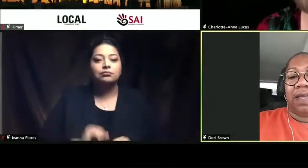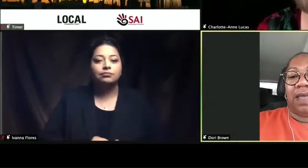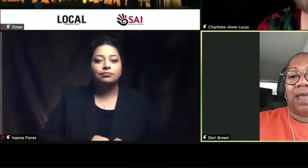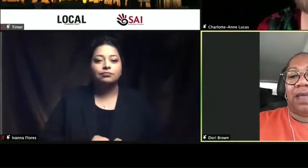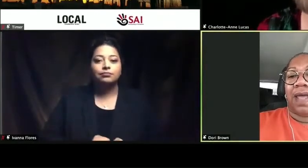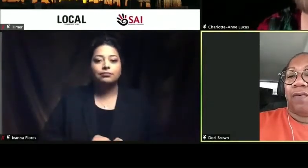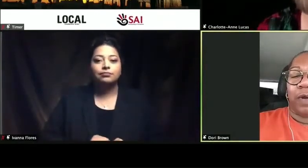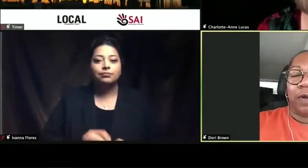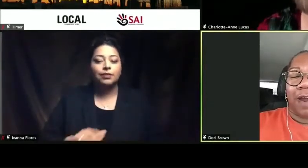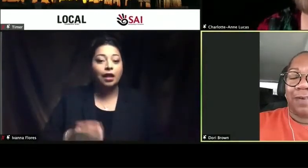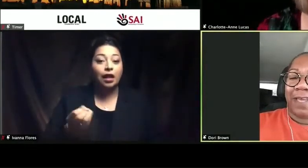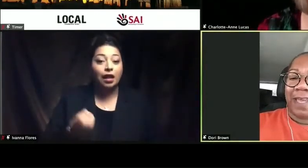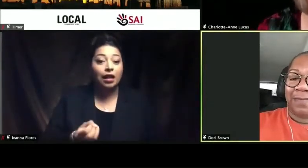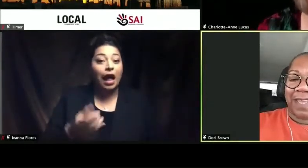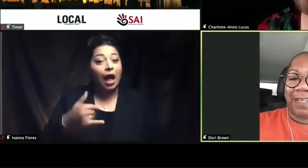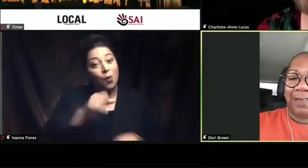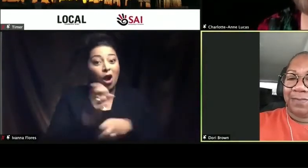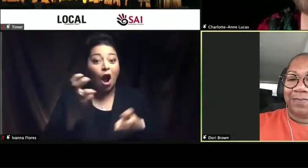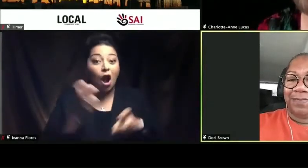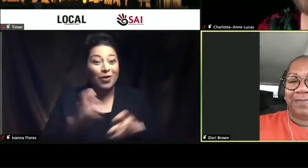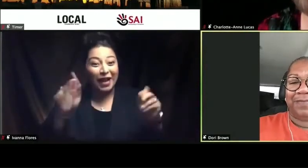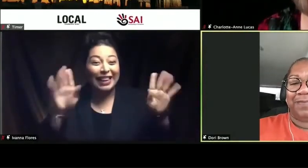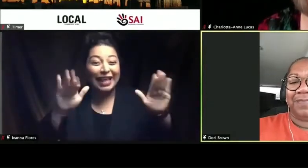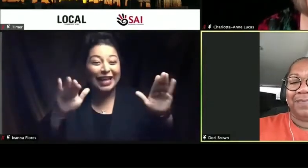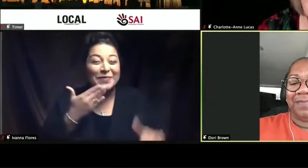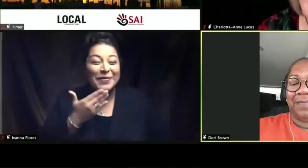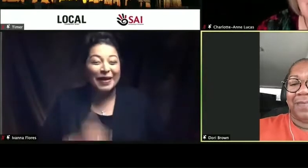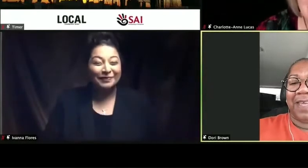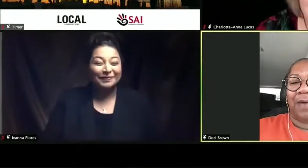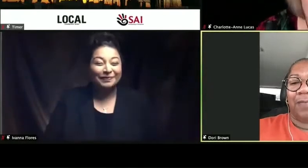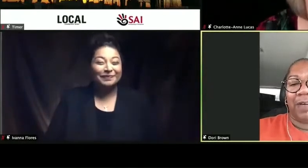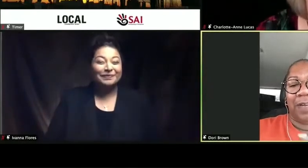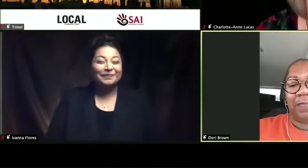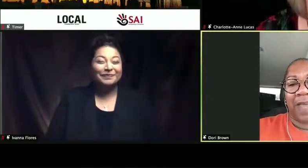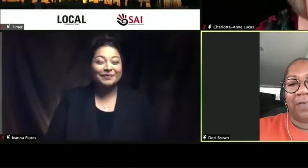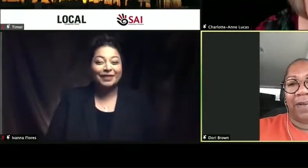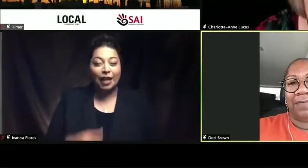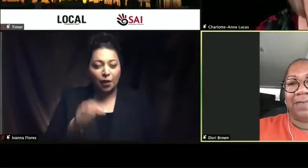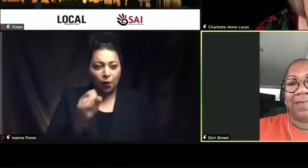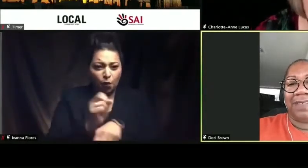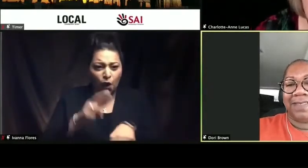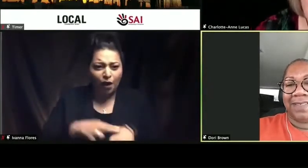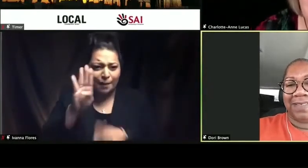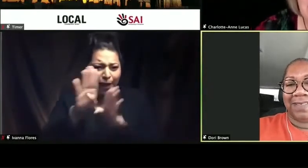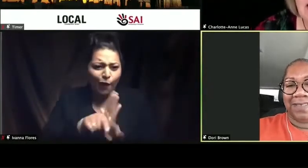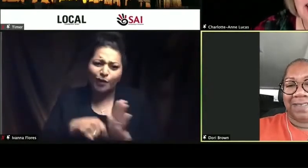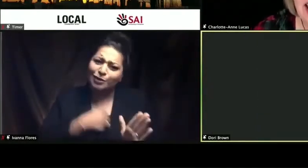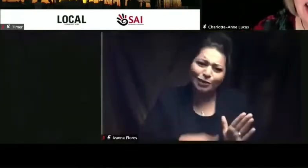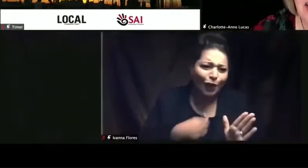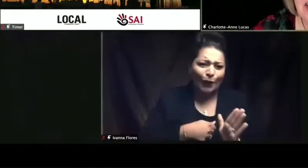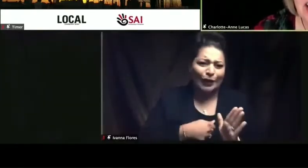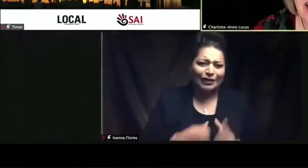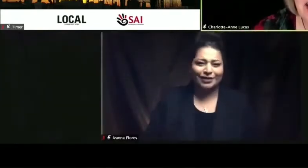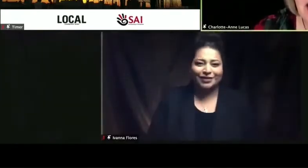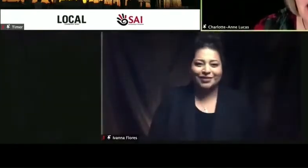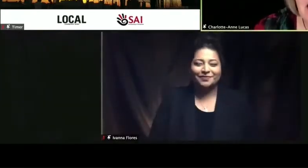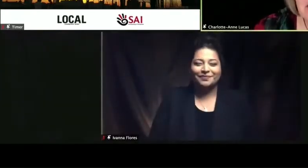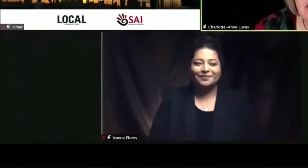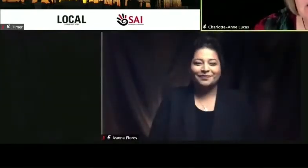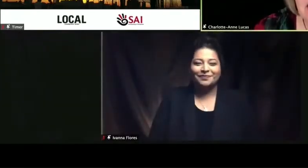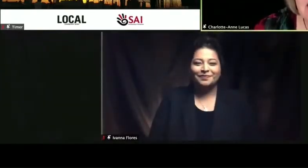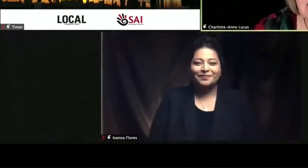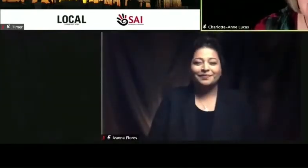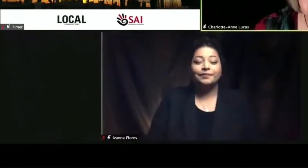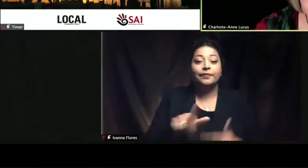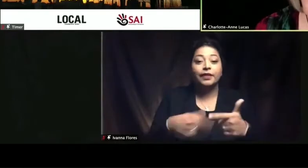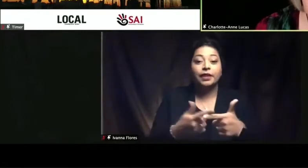granted, and I will work hard. Okay, thank you. And I'm working on this background. Okay, and the